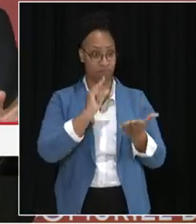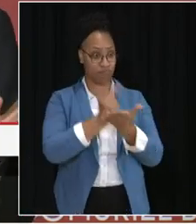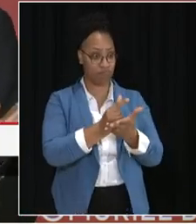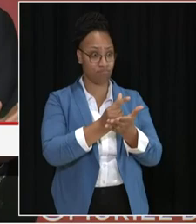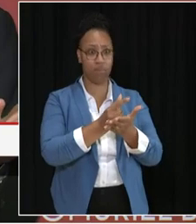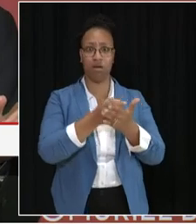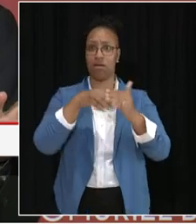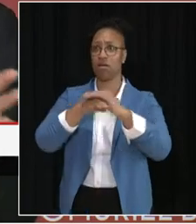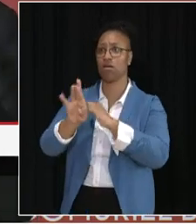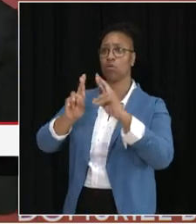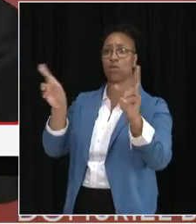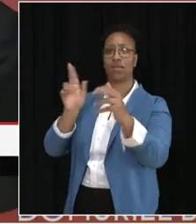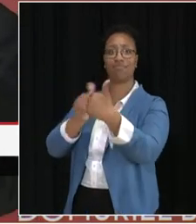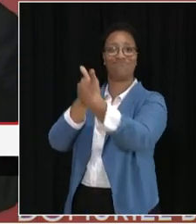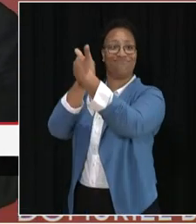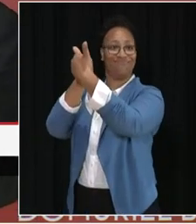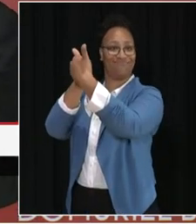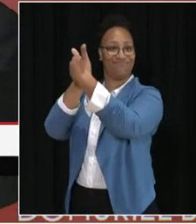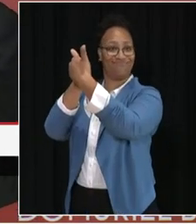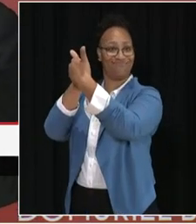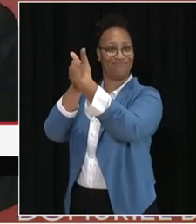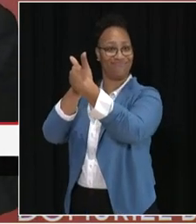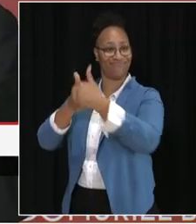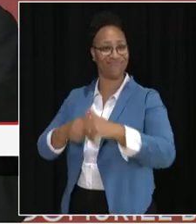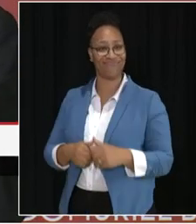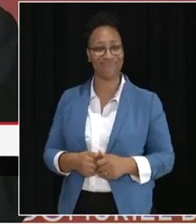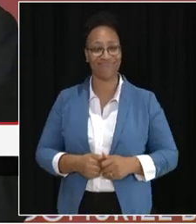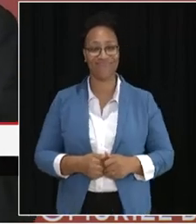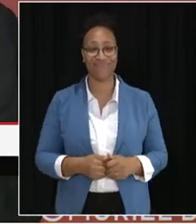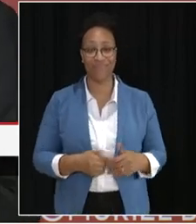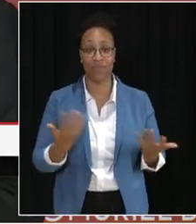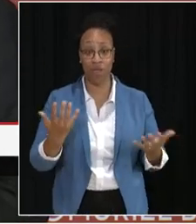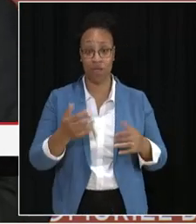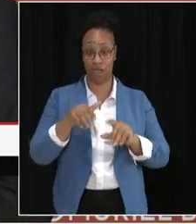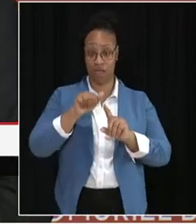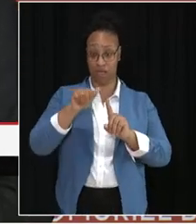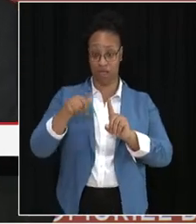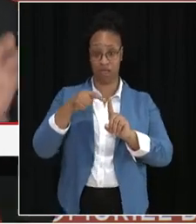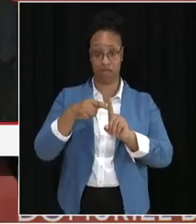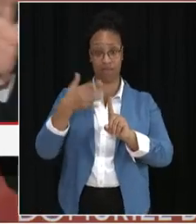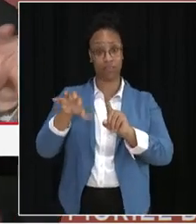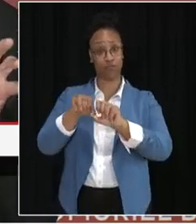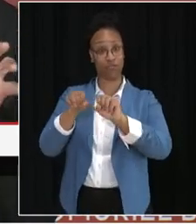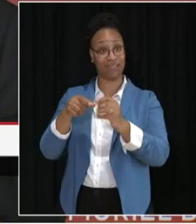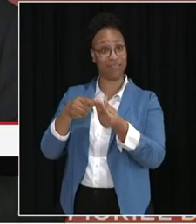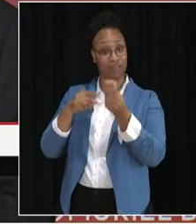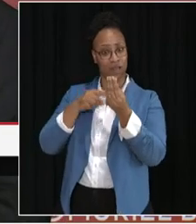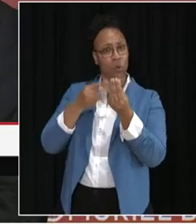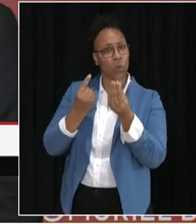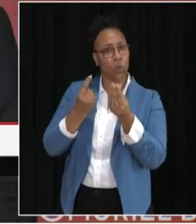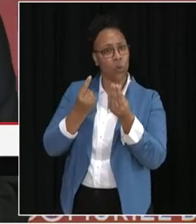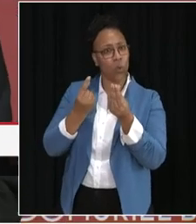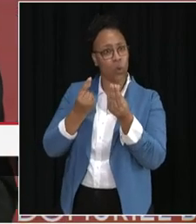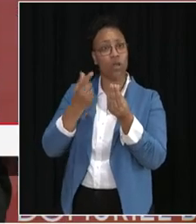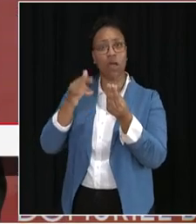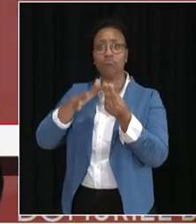High Schools, this is the eighth of them, in cities around the